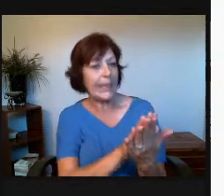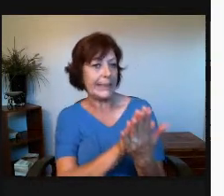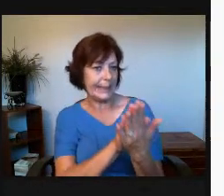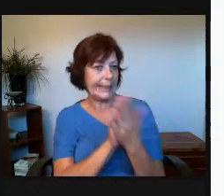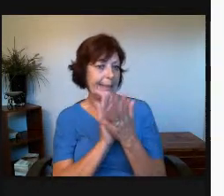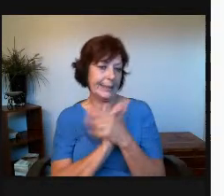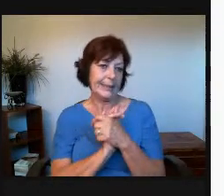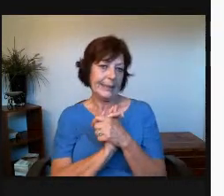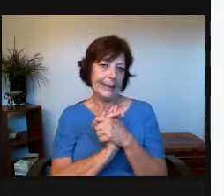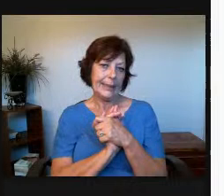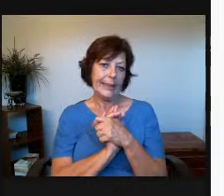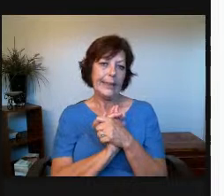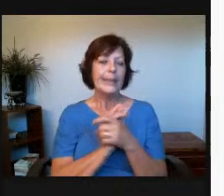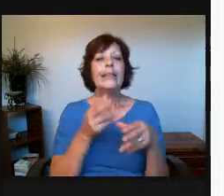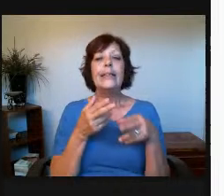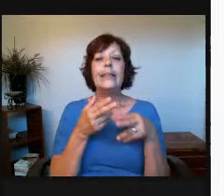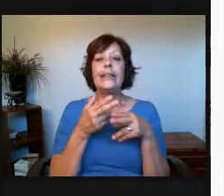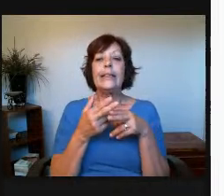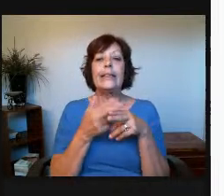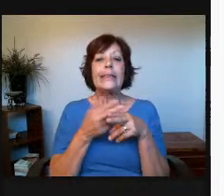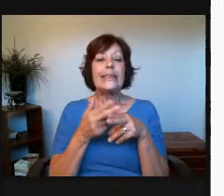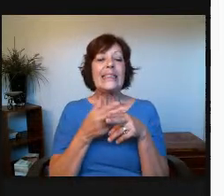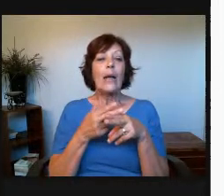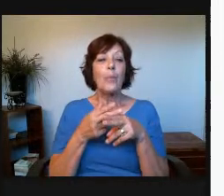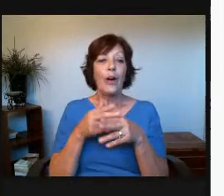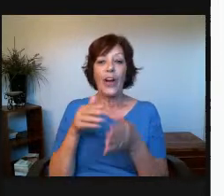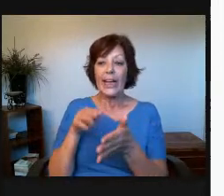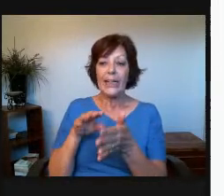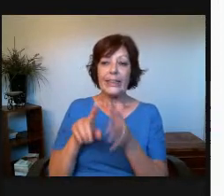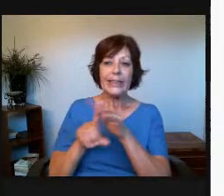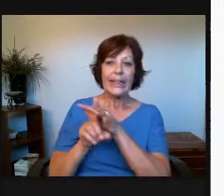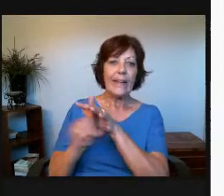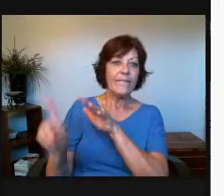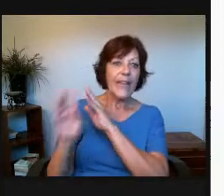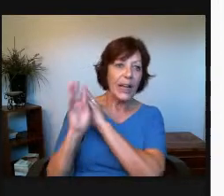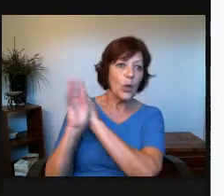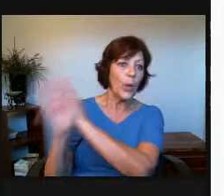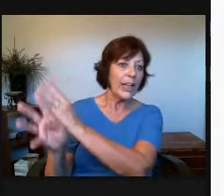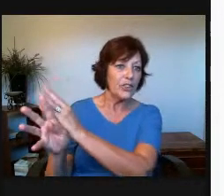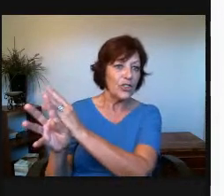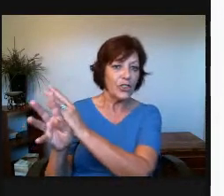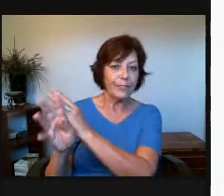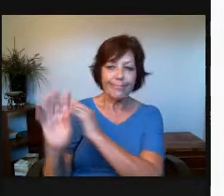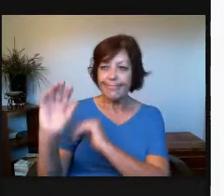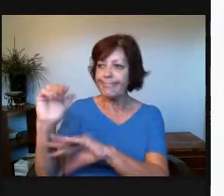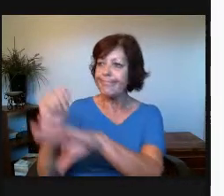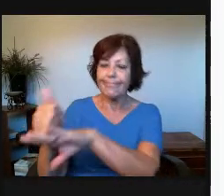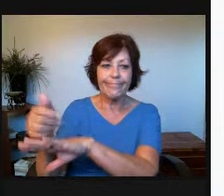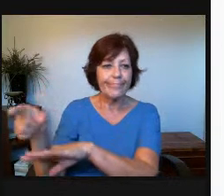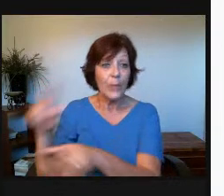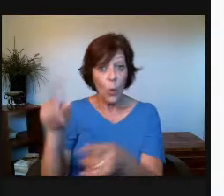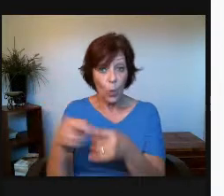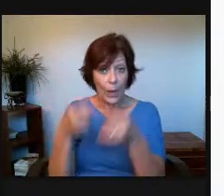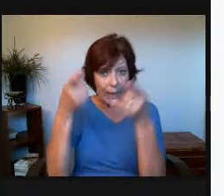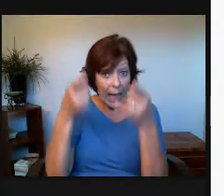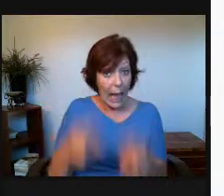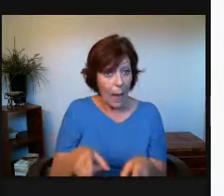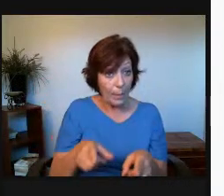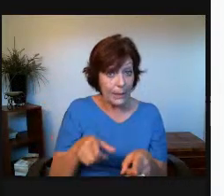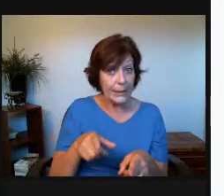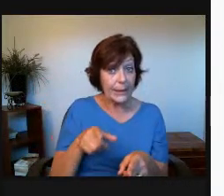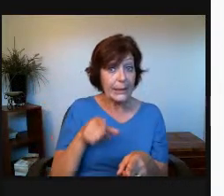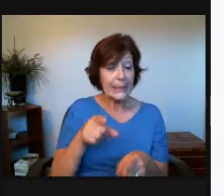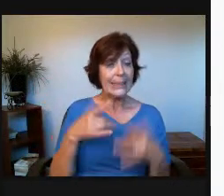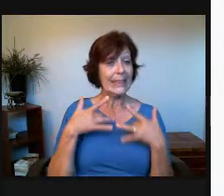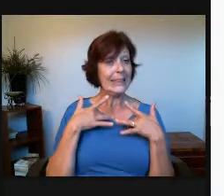disaster. Temporary evacuations or relocations may be taking place. And when that happens, that usually